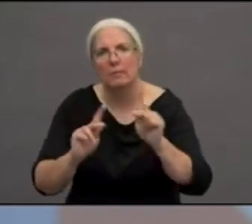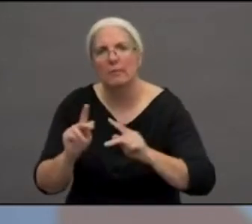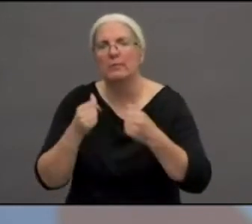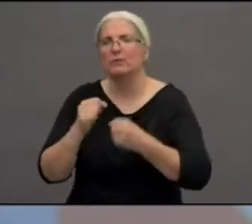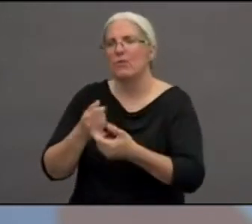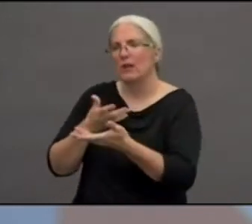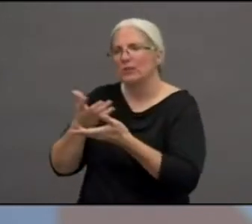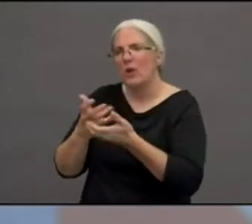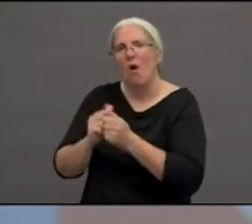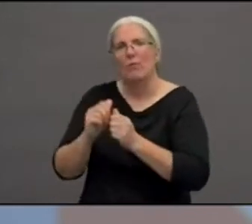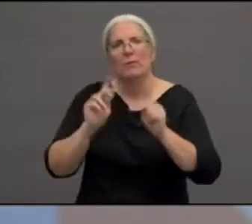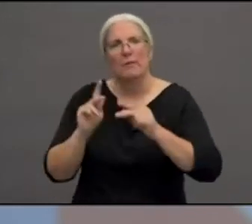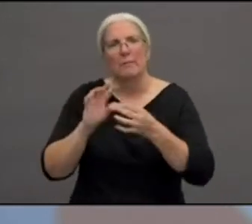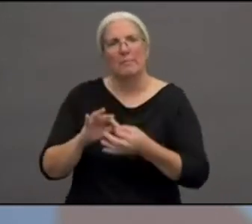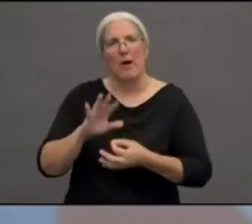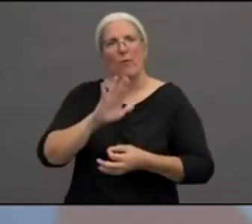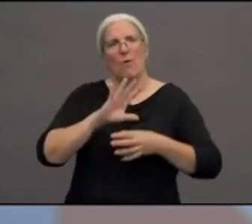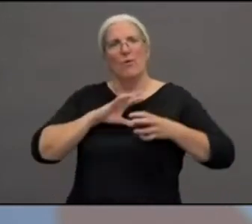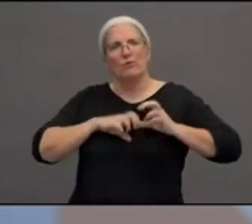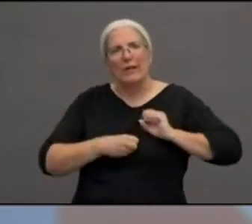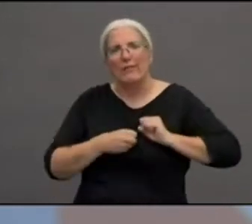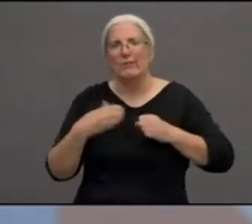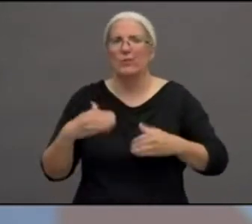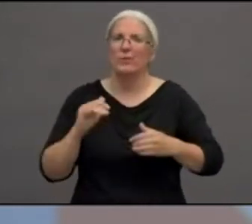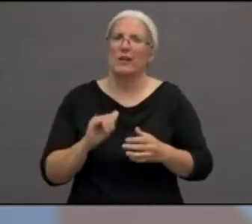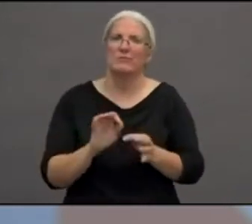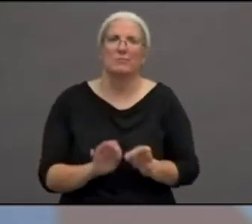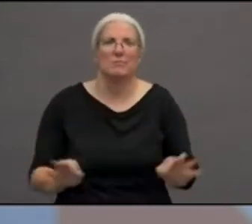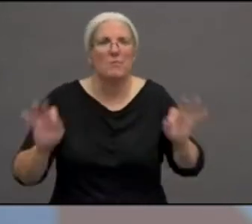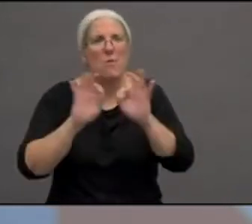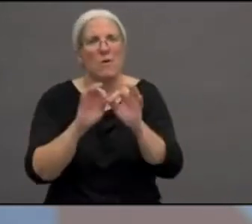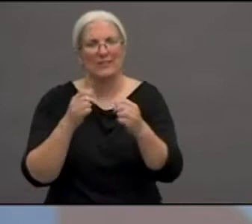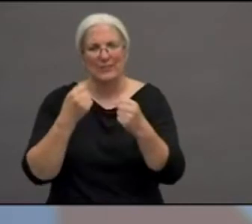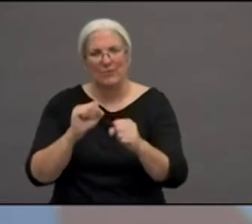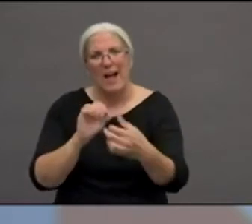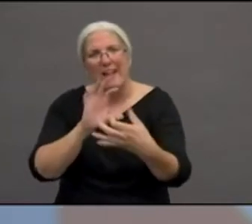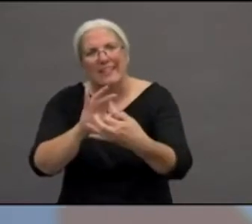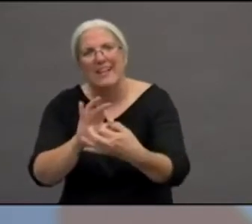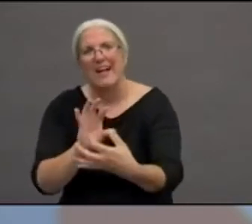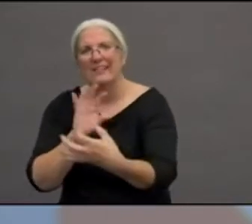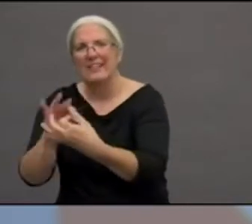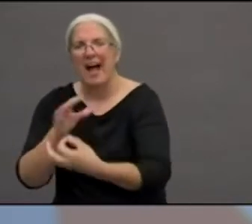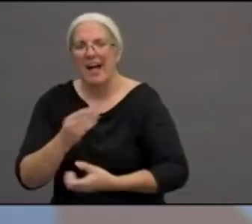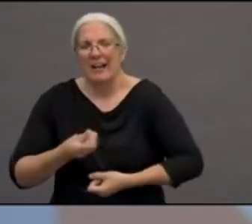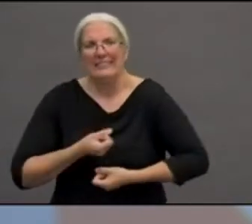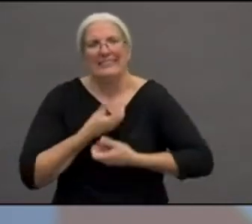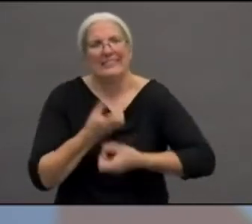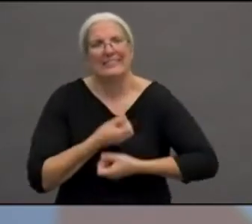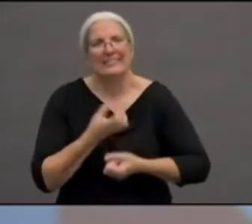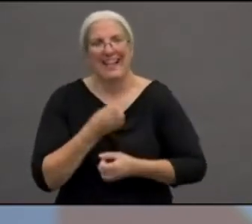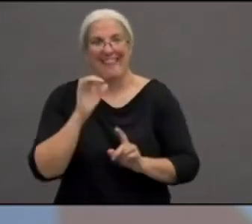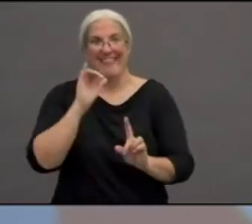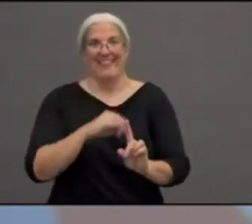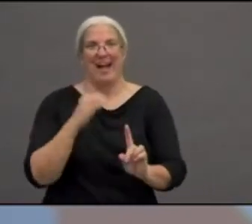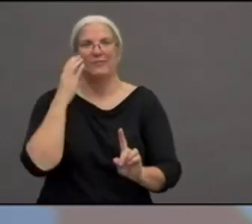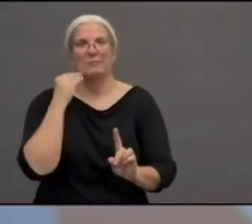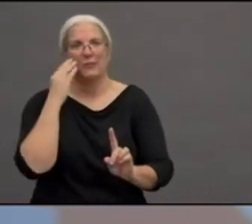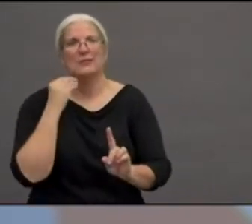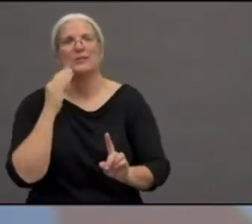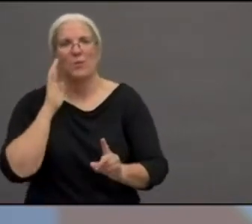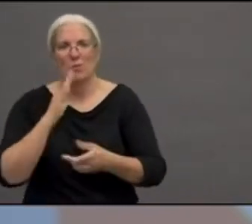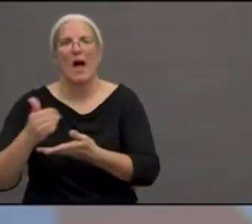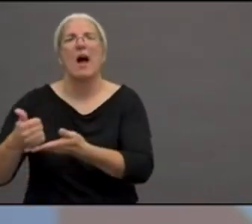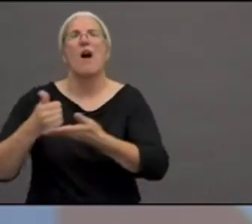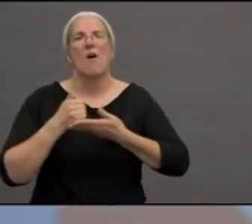loss is really important. Connecting and sharing and talking about your experiences will actually be something that not only helps